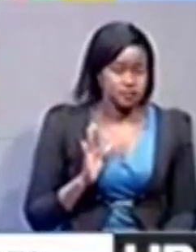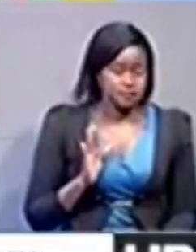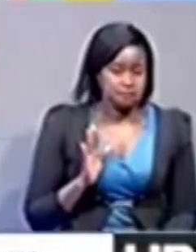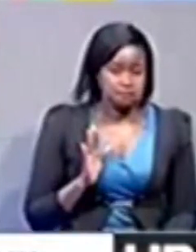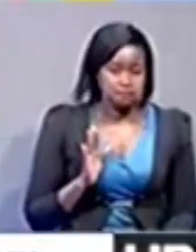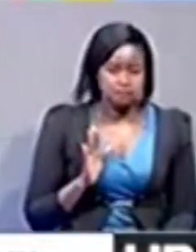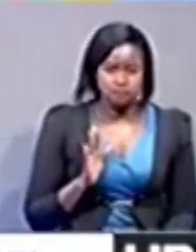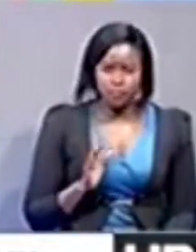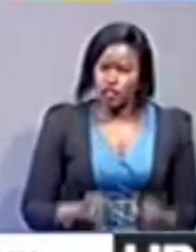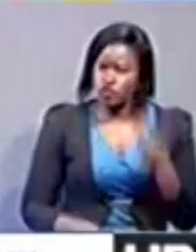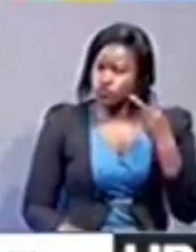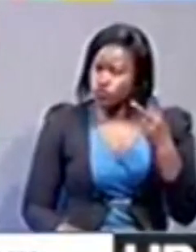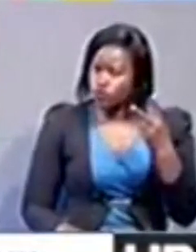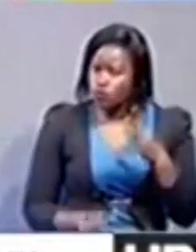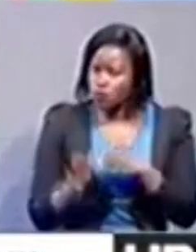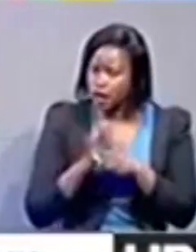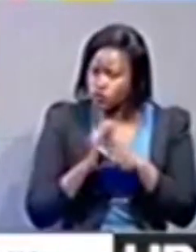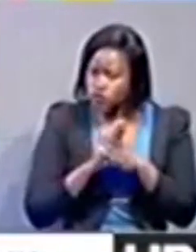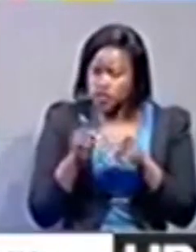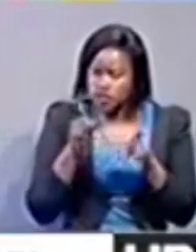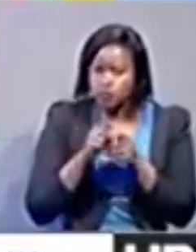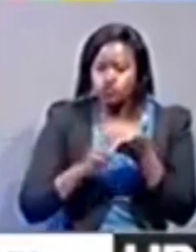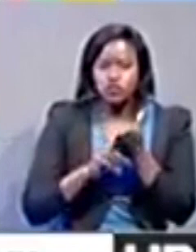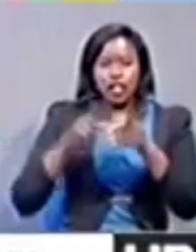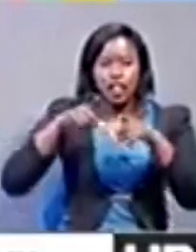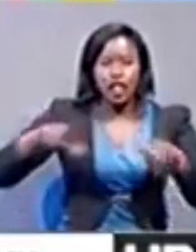the two Burundi, they went through the land border.